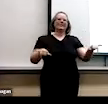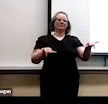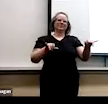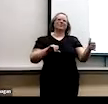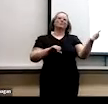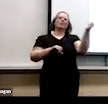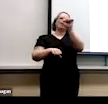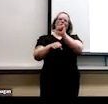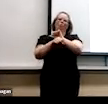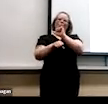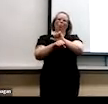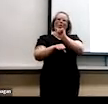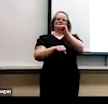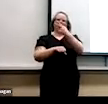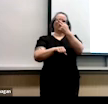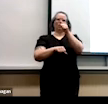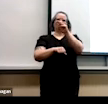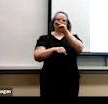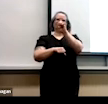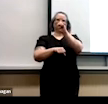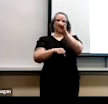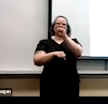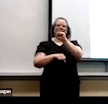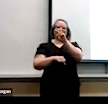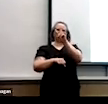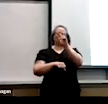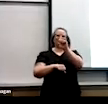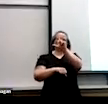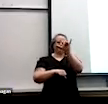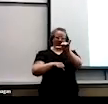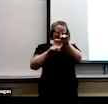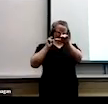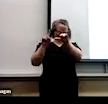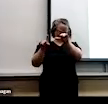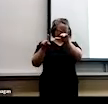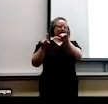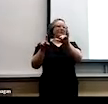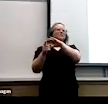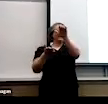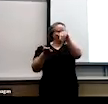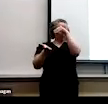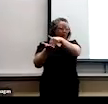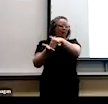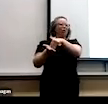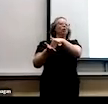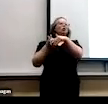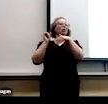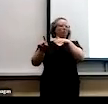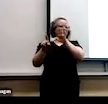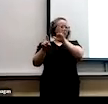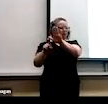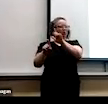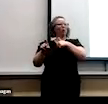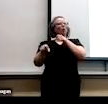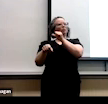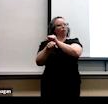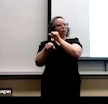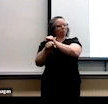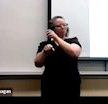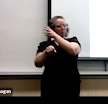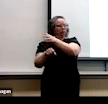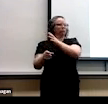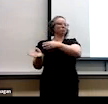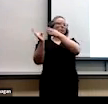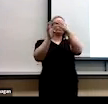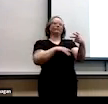and inpatient coverage of the musculoskeletal rehab unit at Parkwood. Her research interests lie primarily in long-term outcomes among